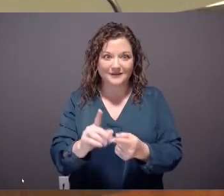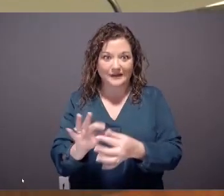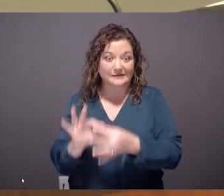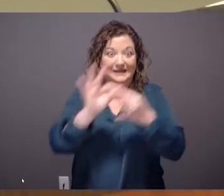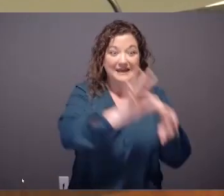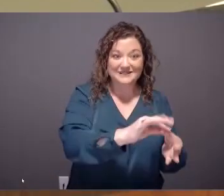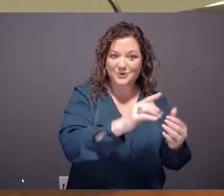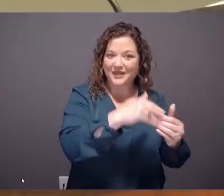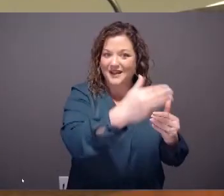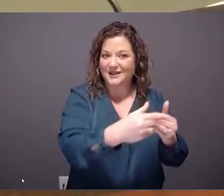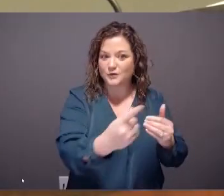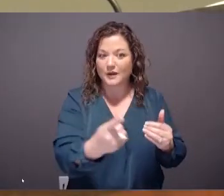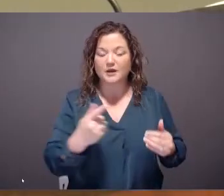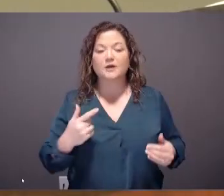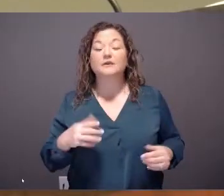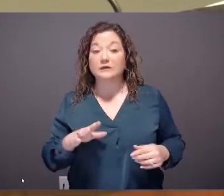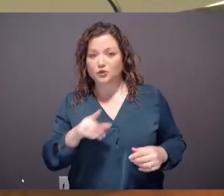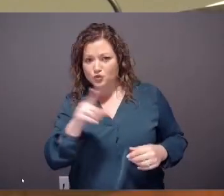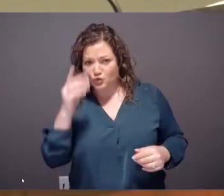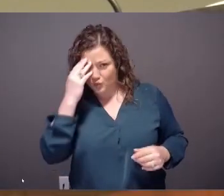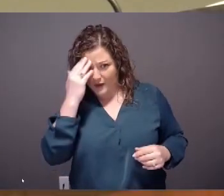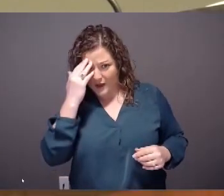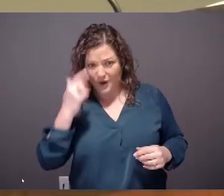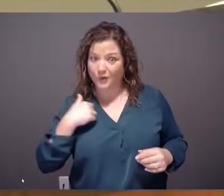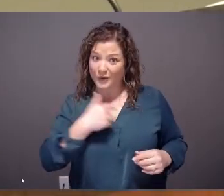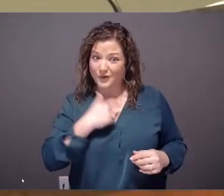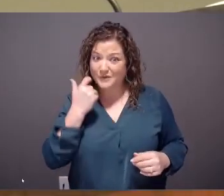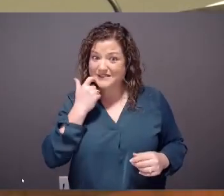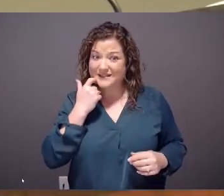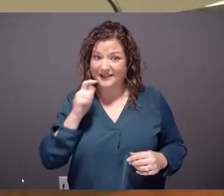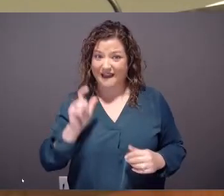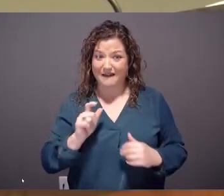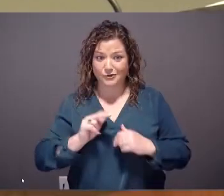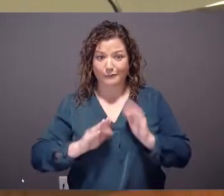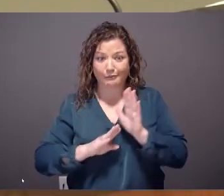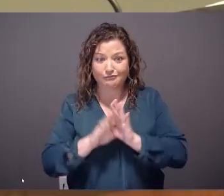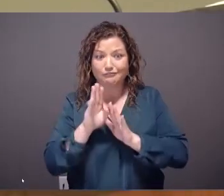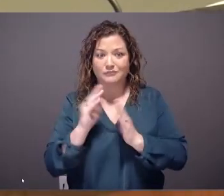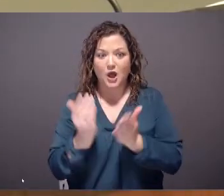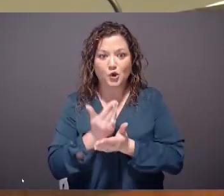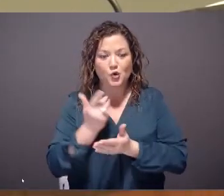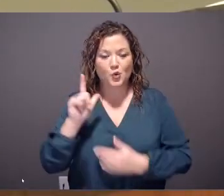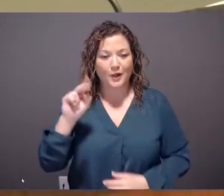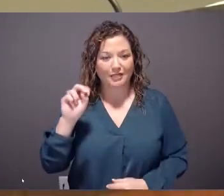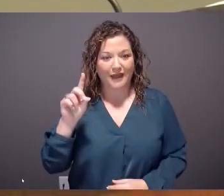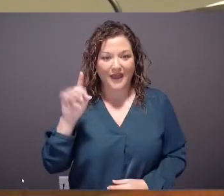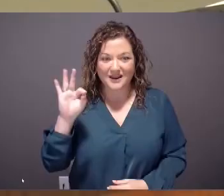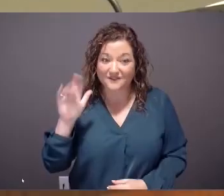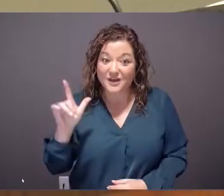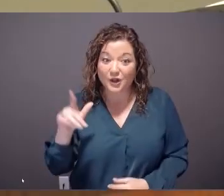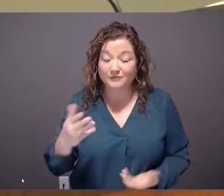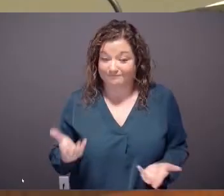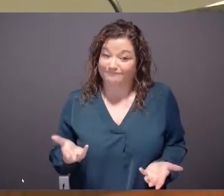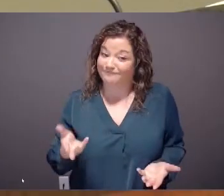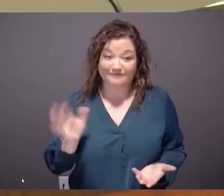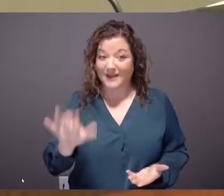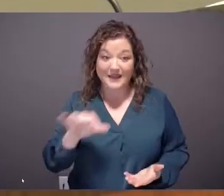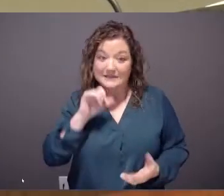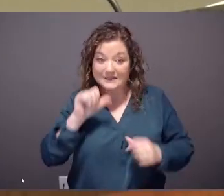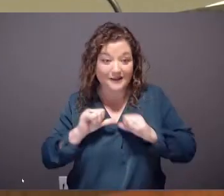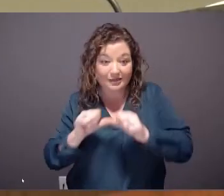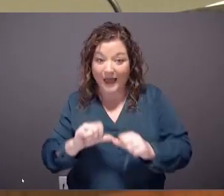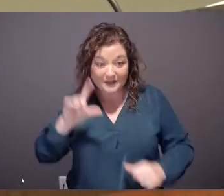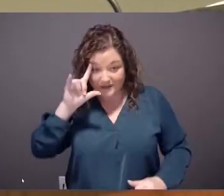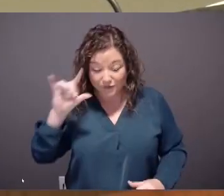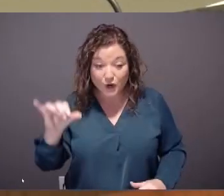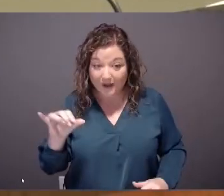recently had to build a new landfill, and those things don't last for forever, so really appreciative of, and I'm sure Cody, who's here now,